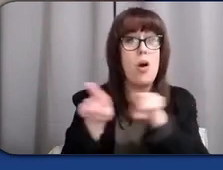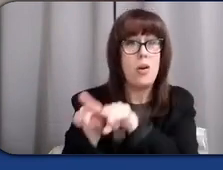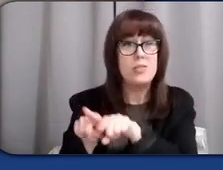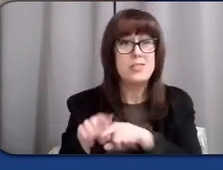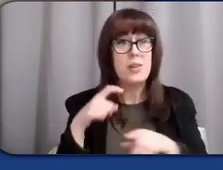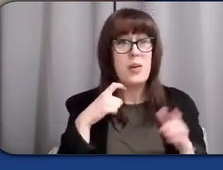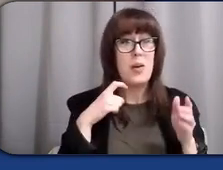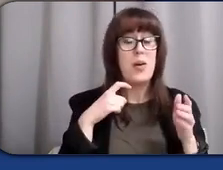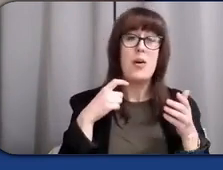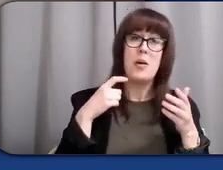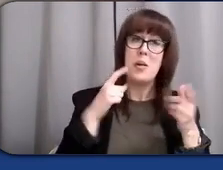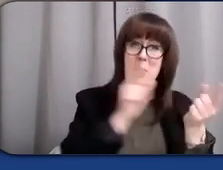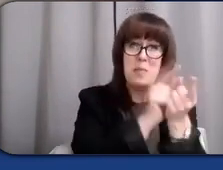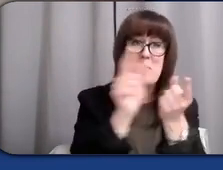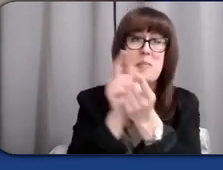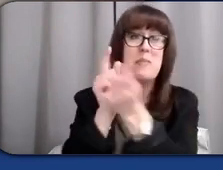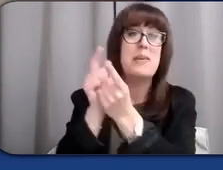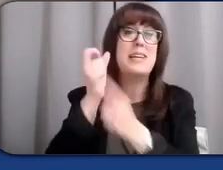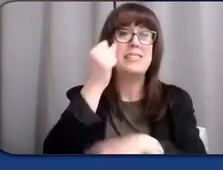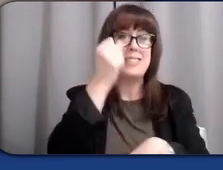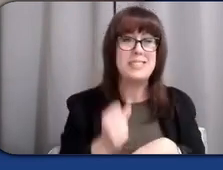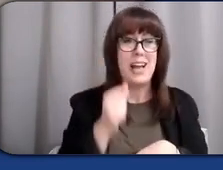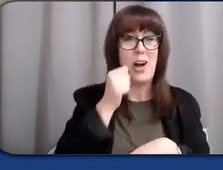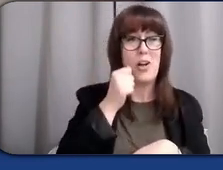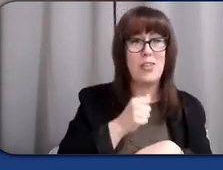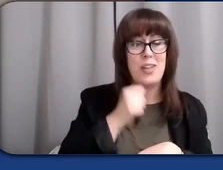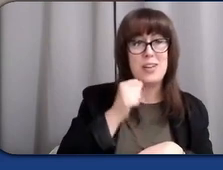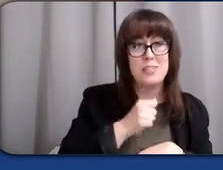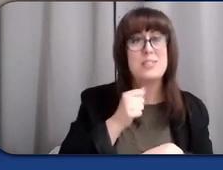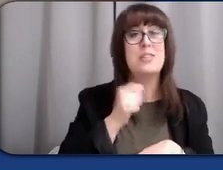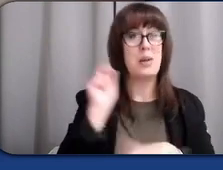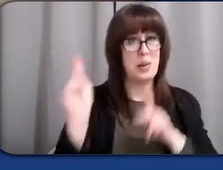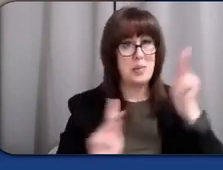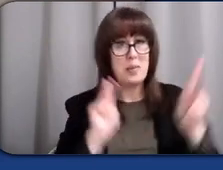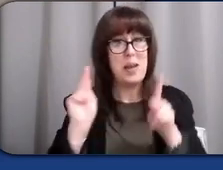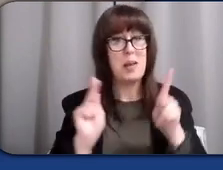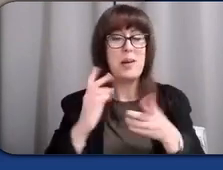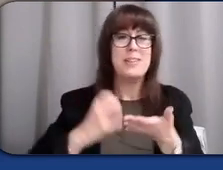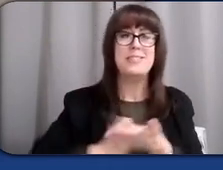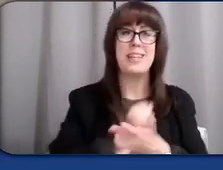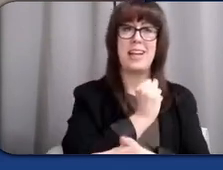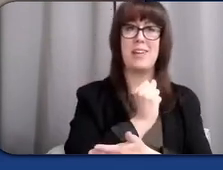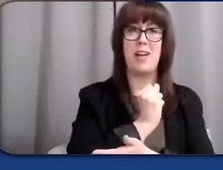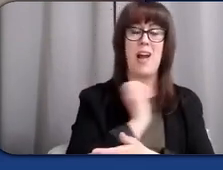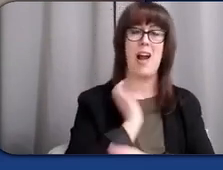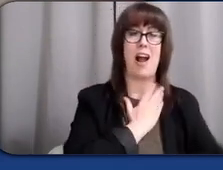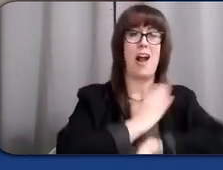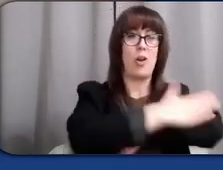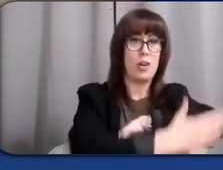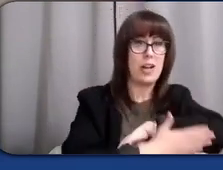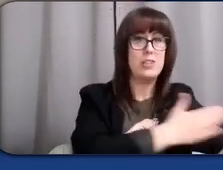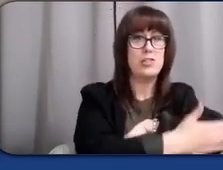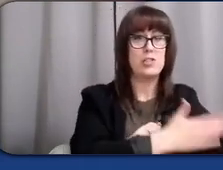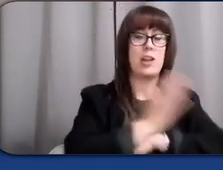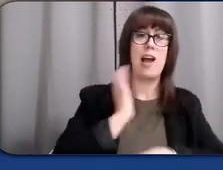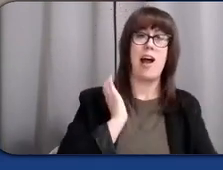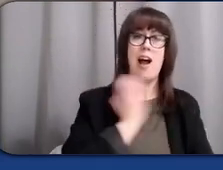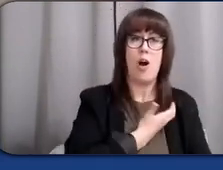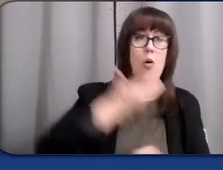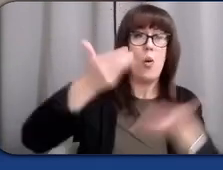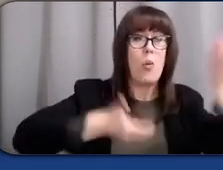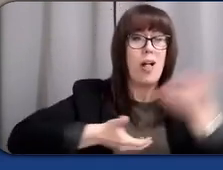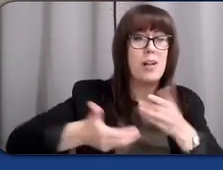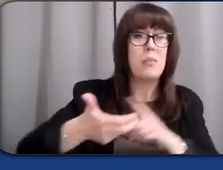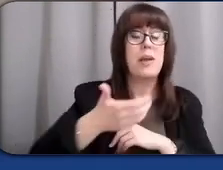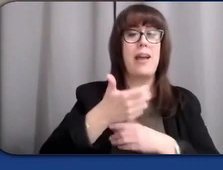meet South Sudanese here at home in America. Take advantage of our country's heritage of diversity and generosity towards